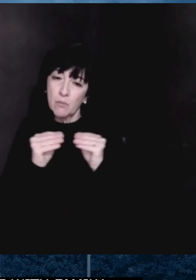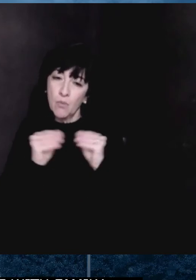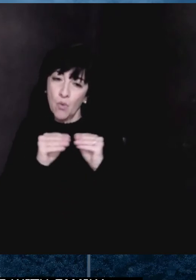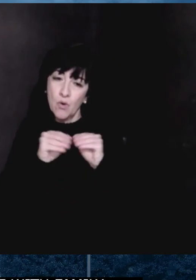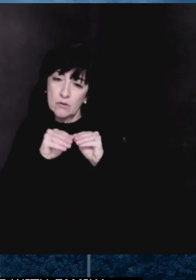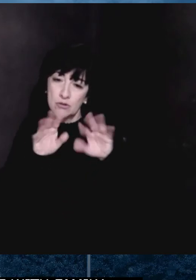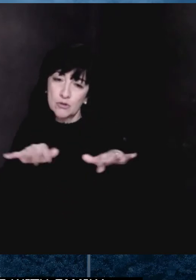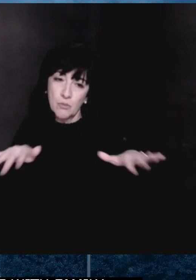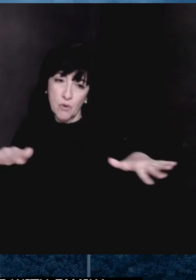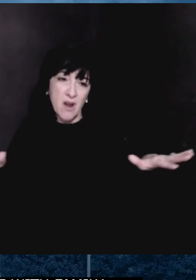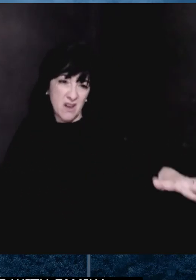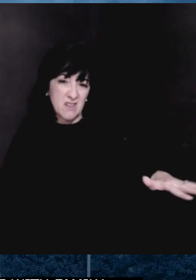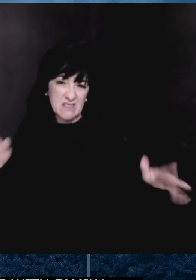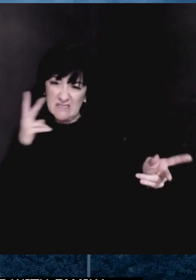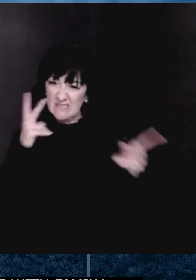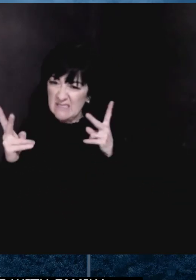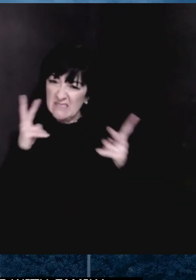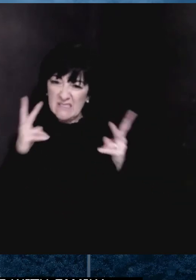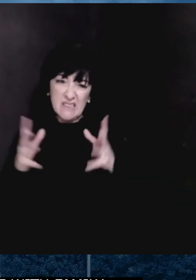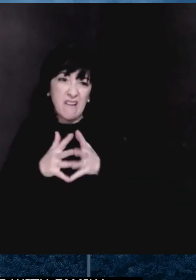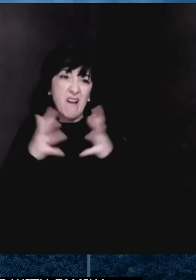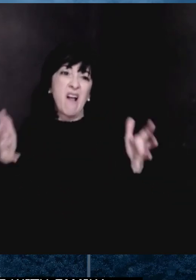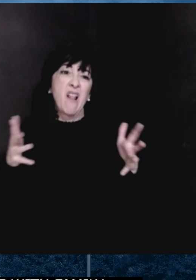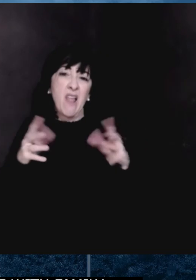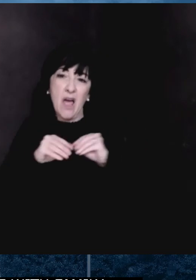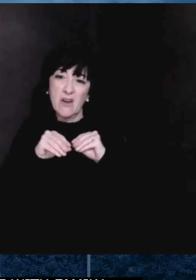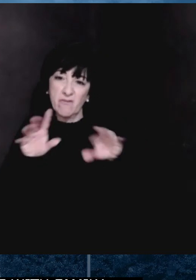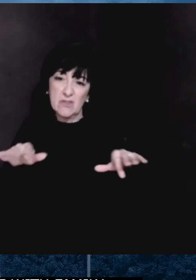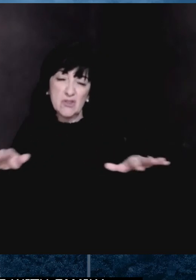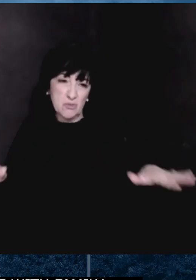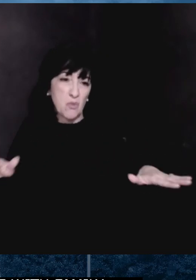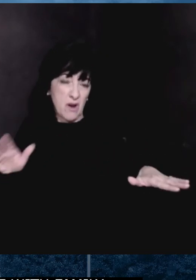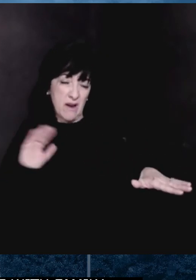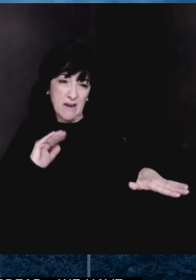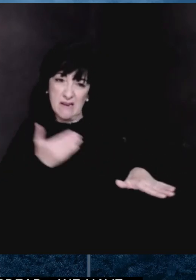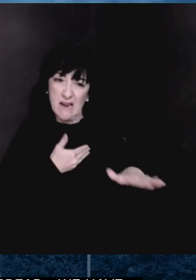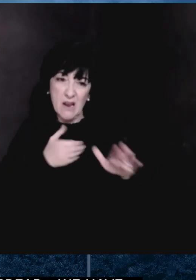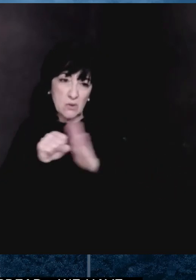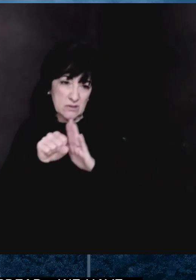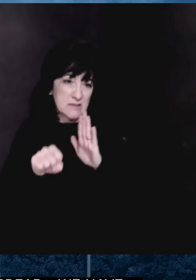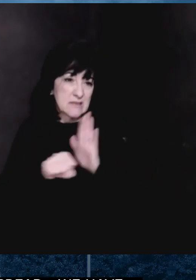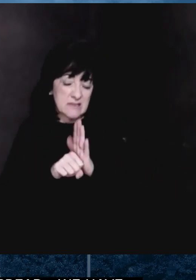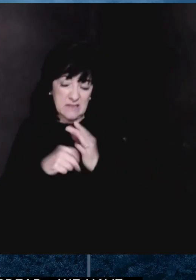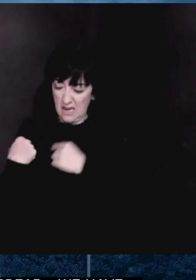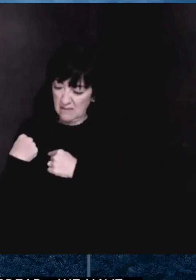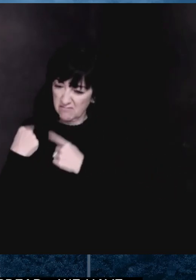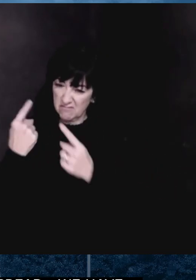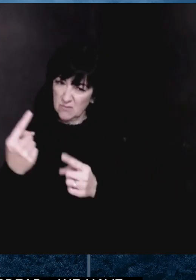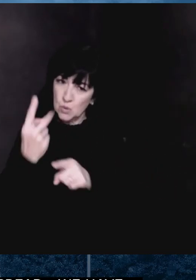enormous amount of spread in our state over the last 2 months.